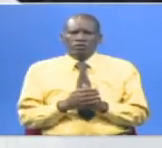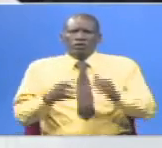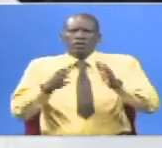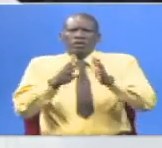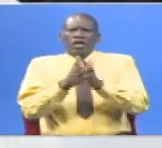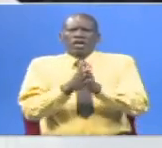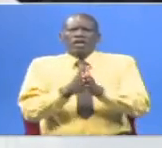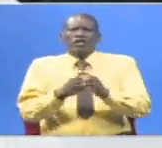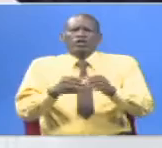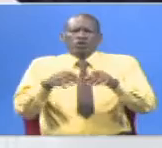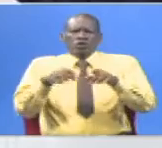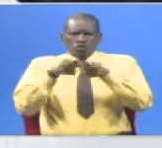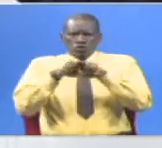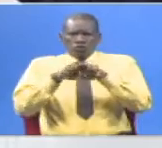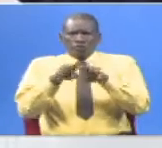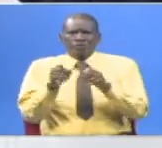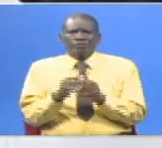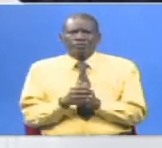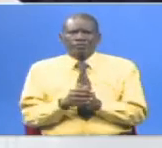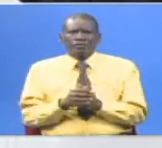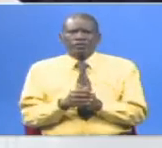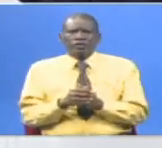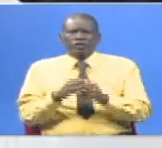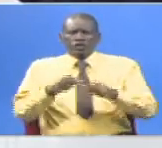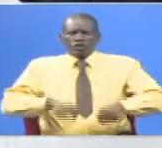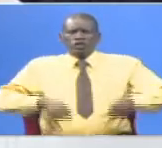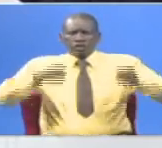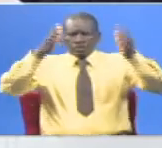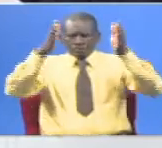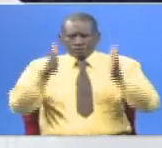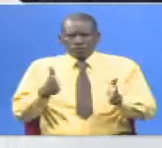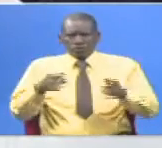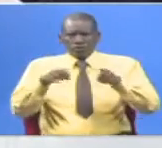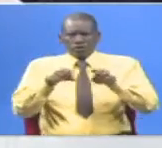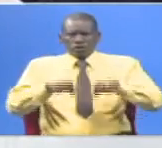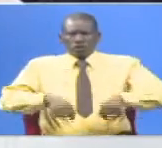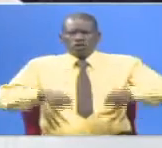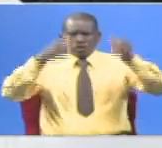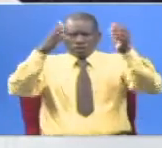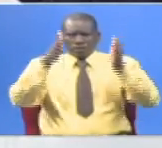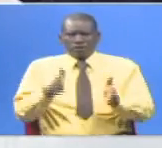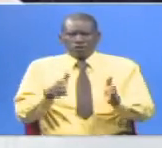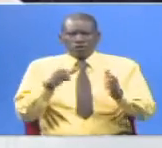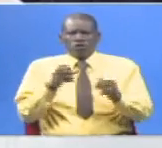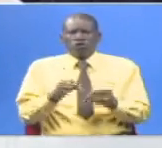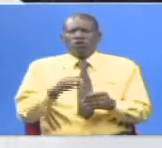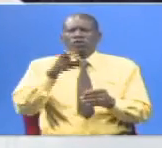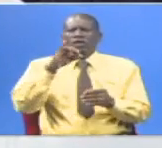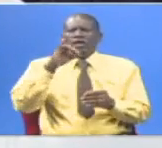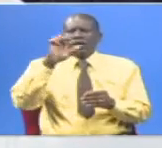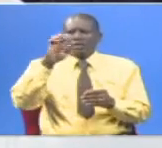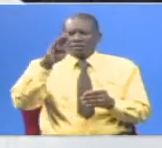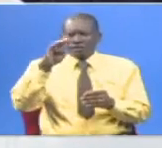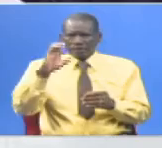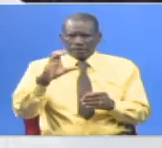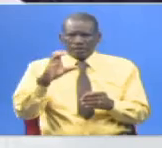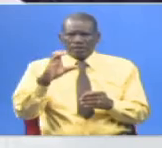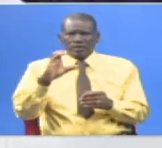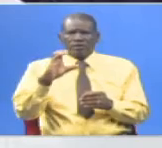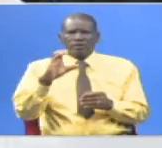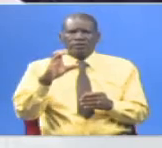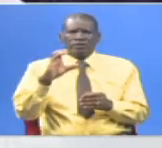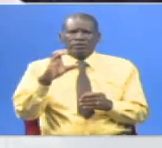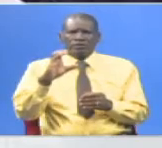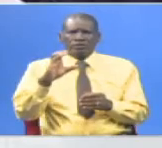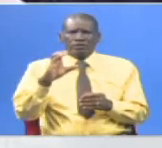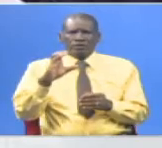August 2022, and whereas the chairperson of the Independent Electoral and